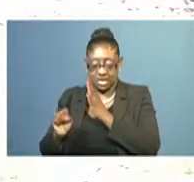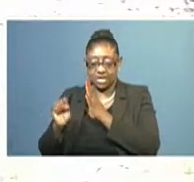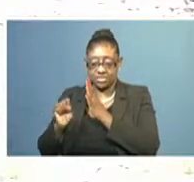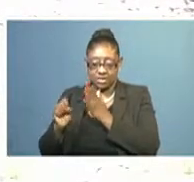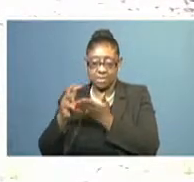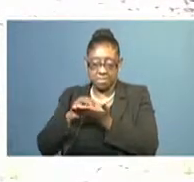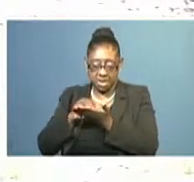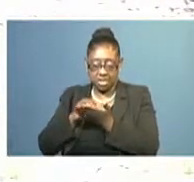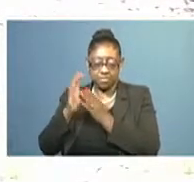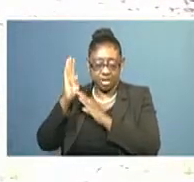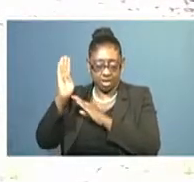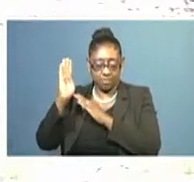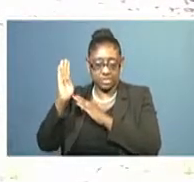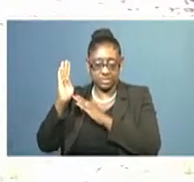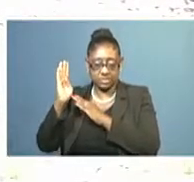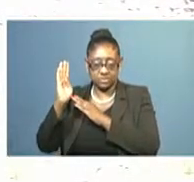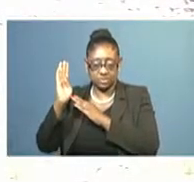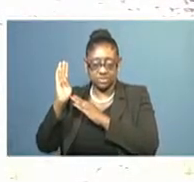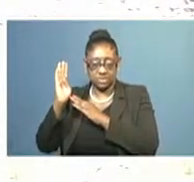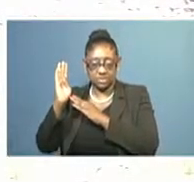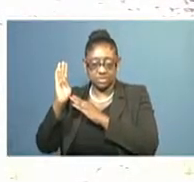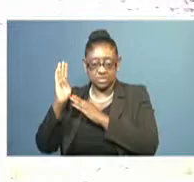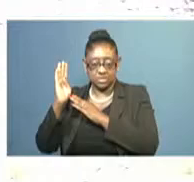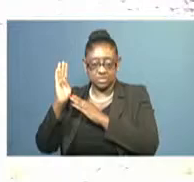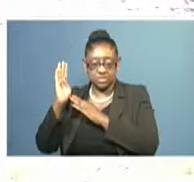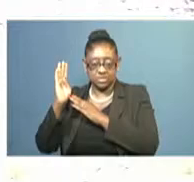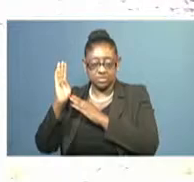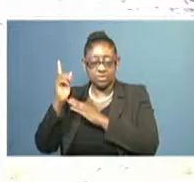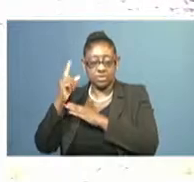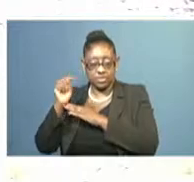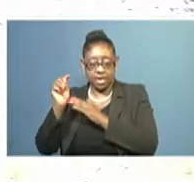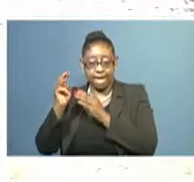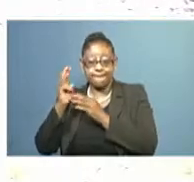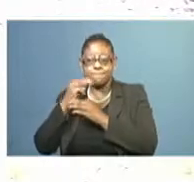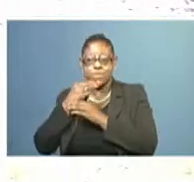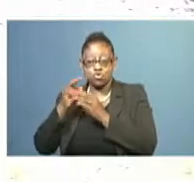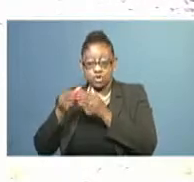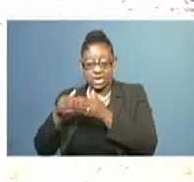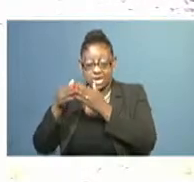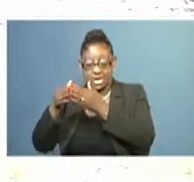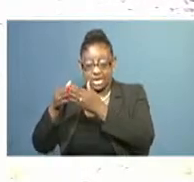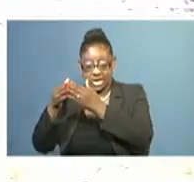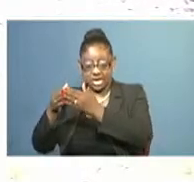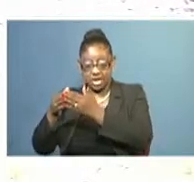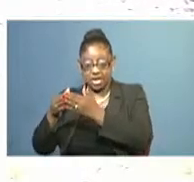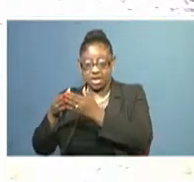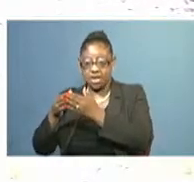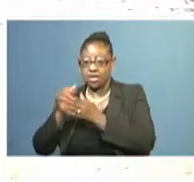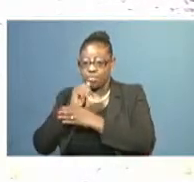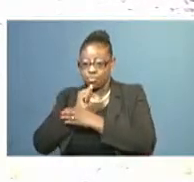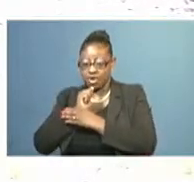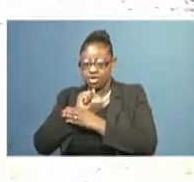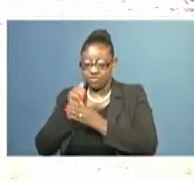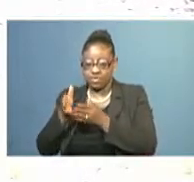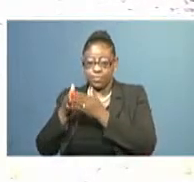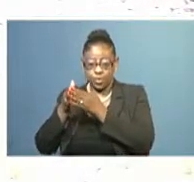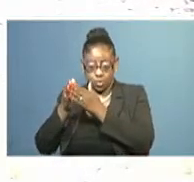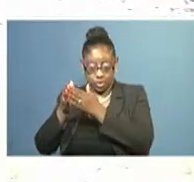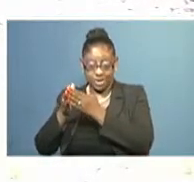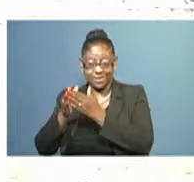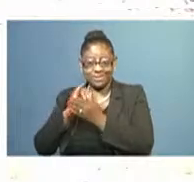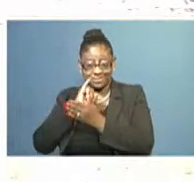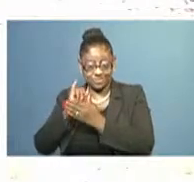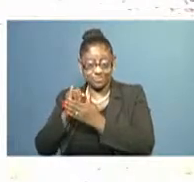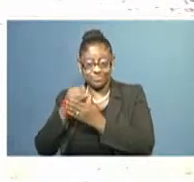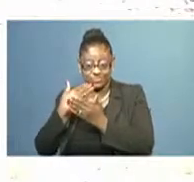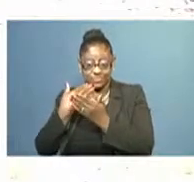middle Bahamas. The marine sector, certainly private yachting and private boating has also been a very